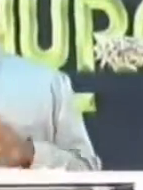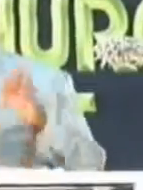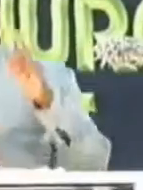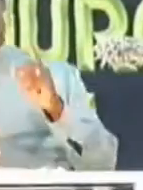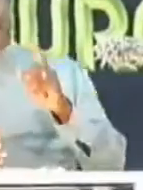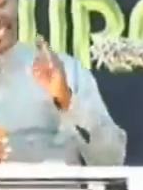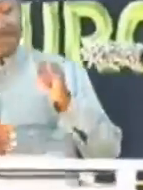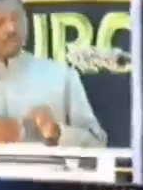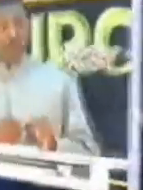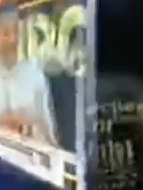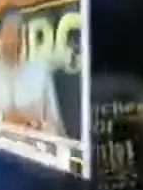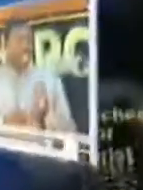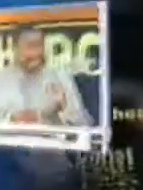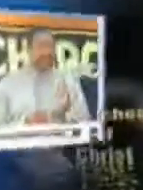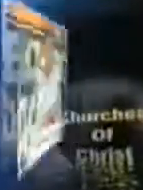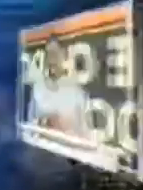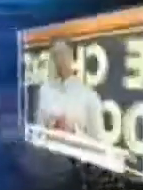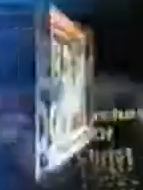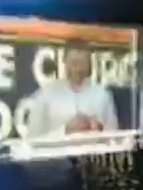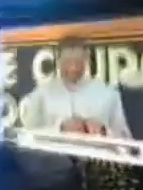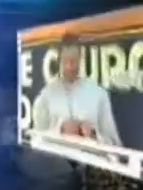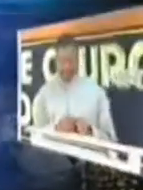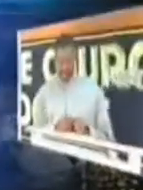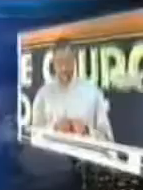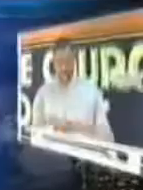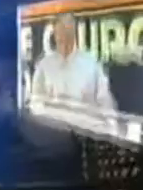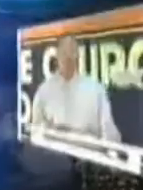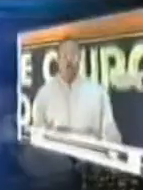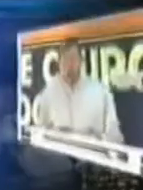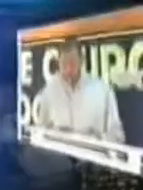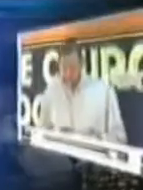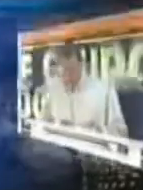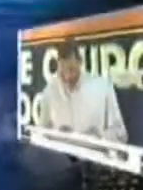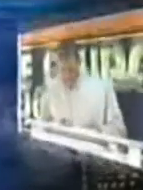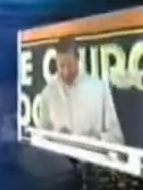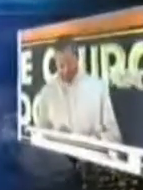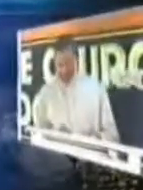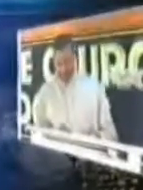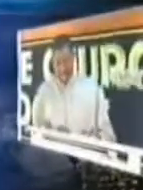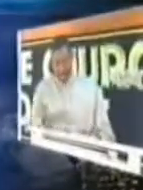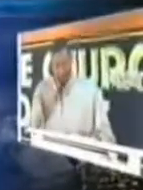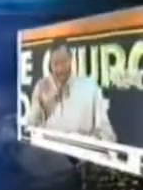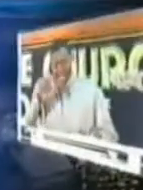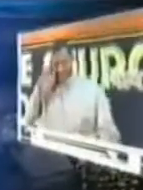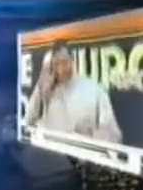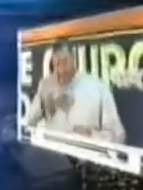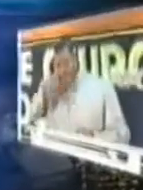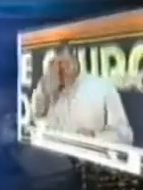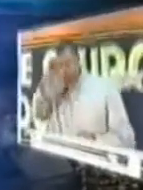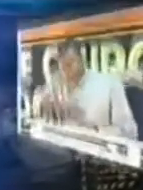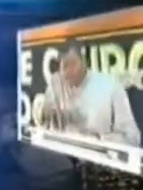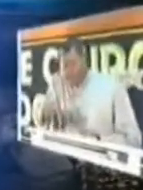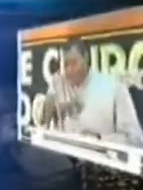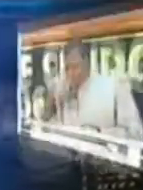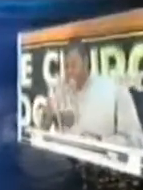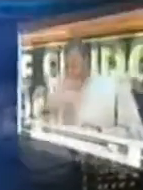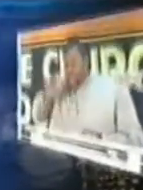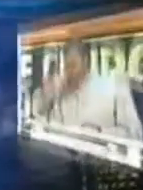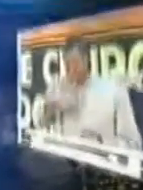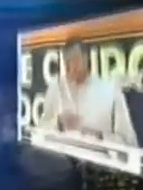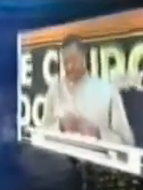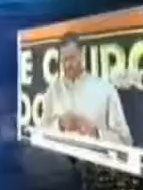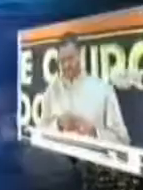eno ase ema verse number 12 Hebrews chapter 7 or the bar conclusion say for